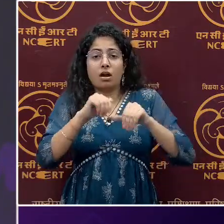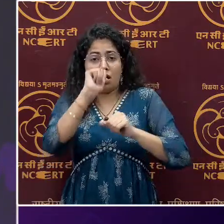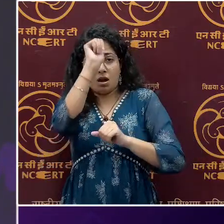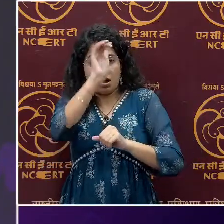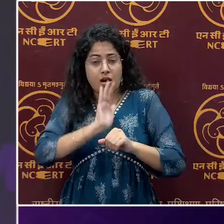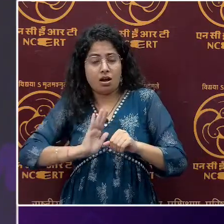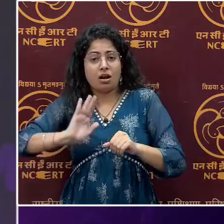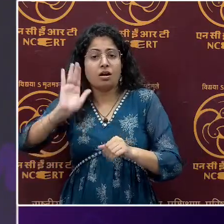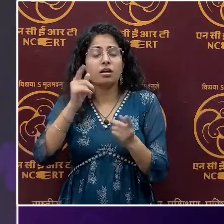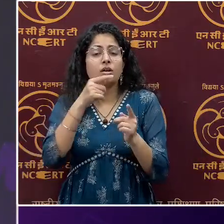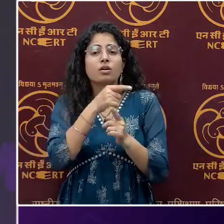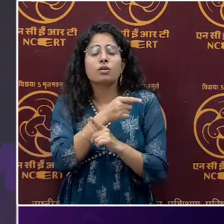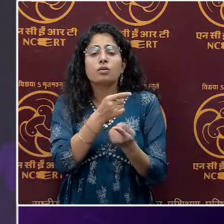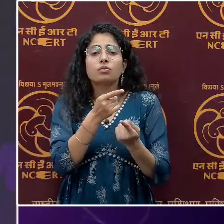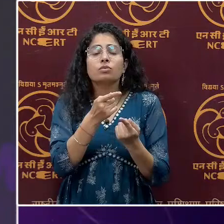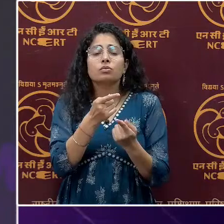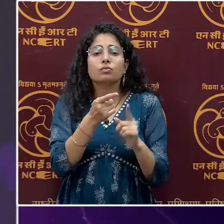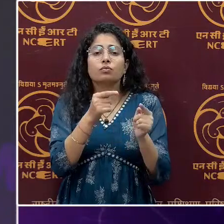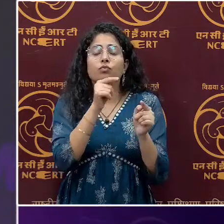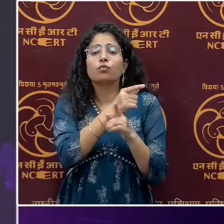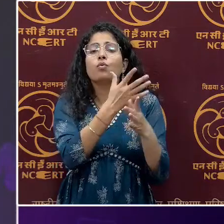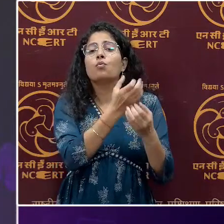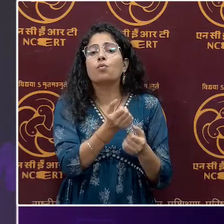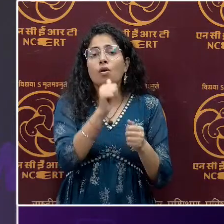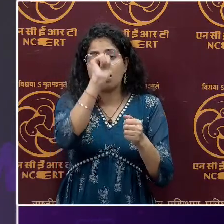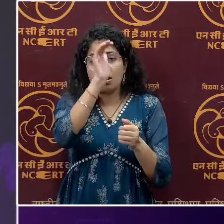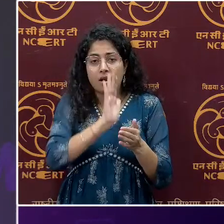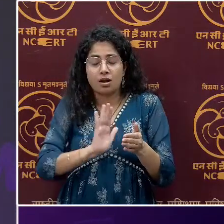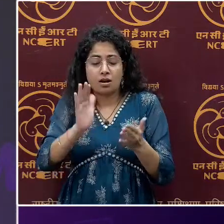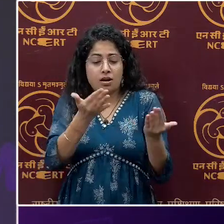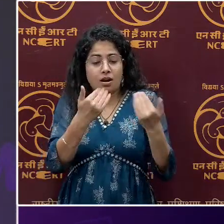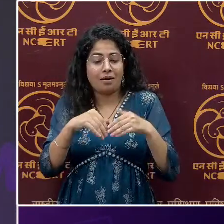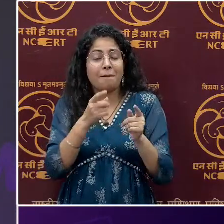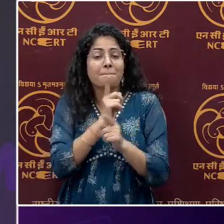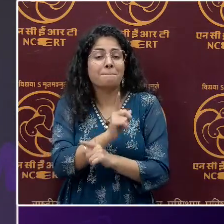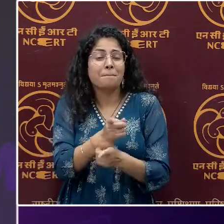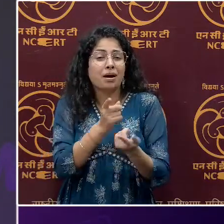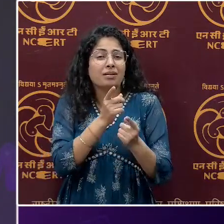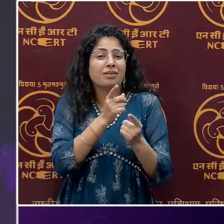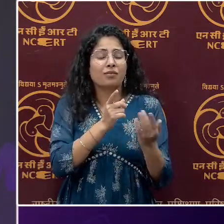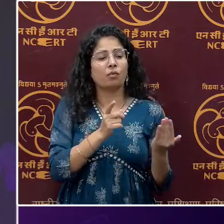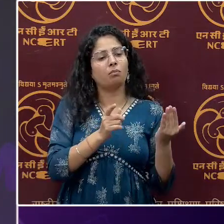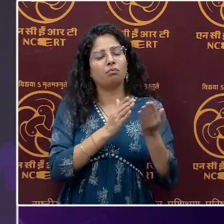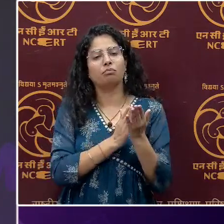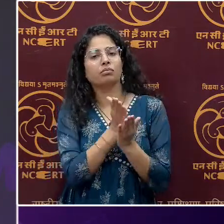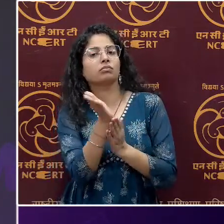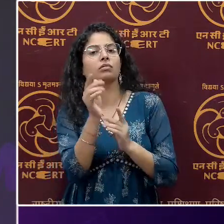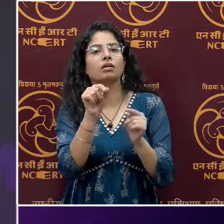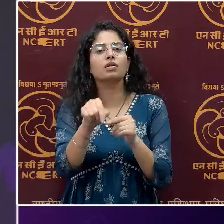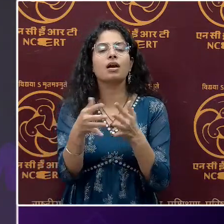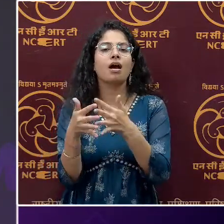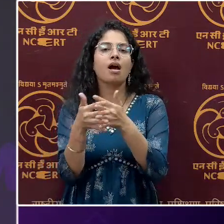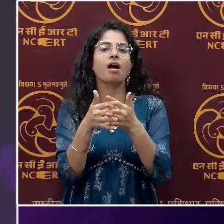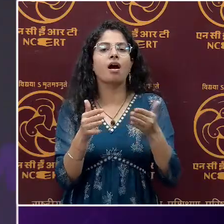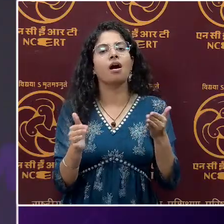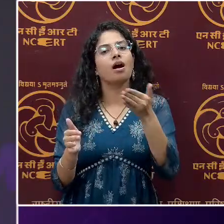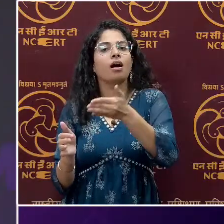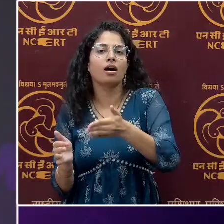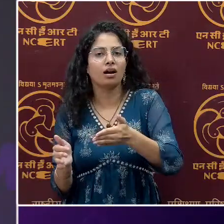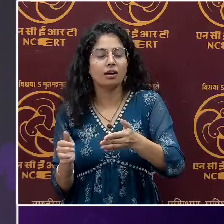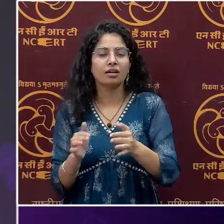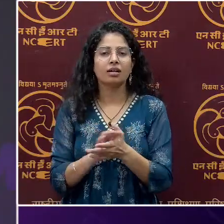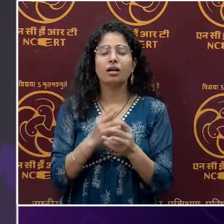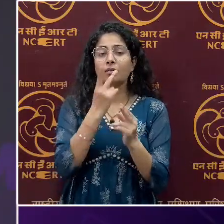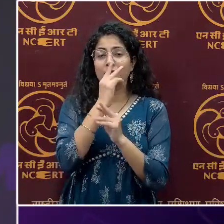he accidentally discovered America. Yes. Right. And ma'am, why this is Glimpses of Past? Like anything that we